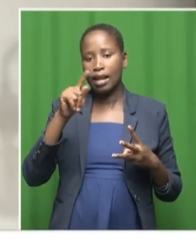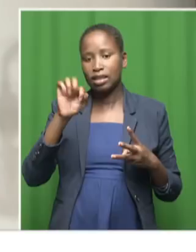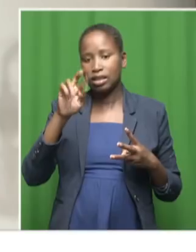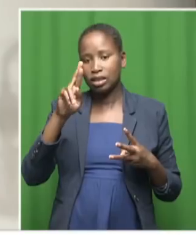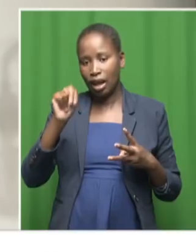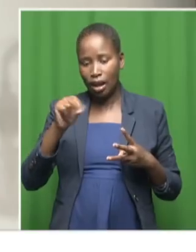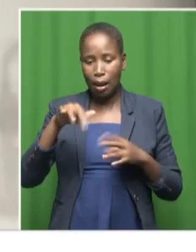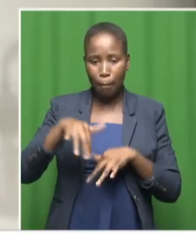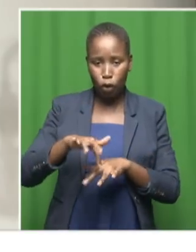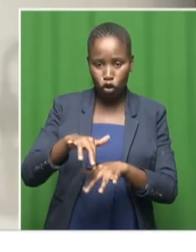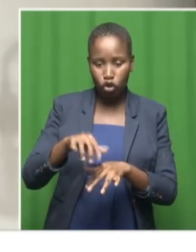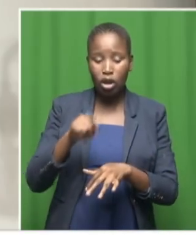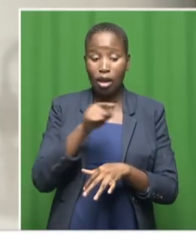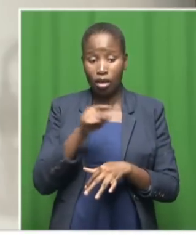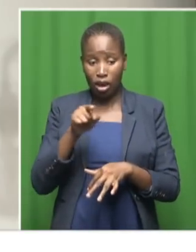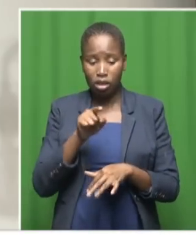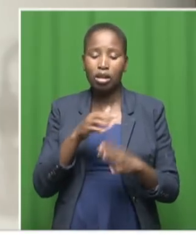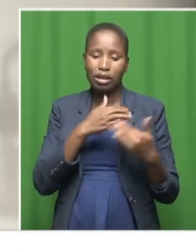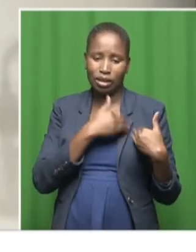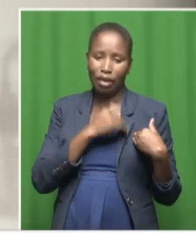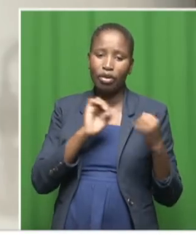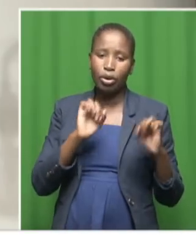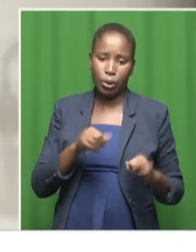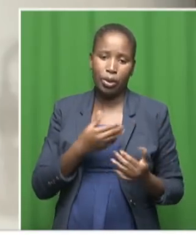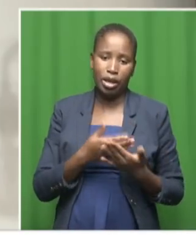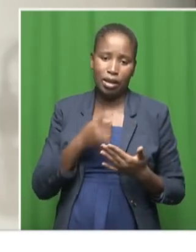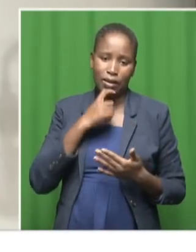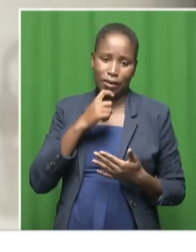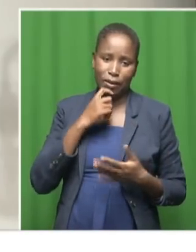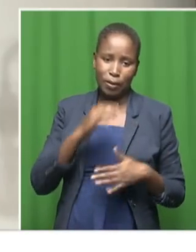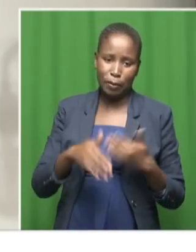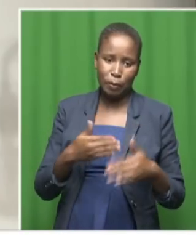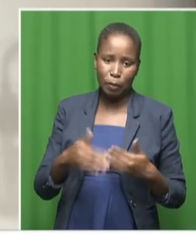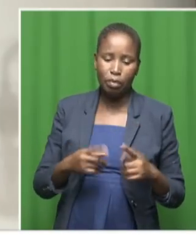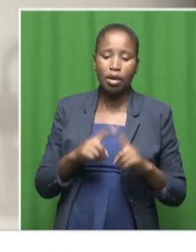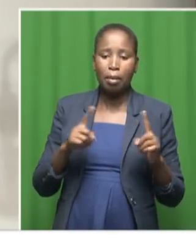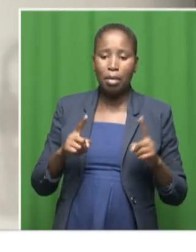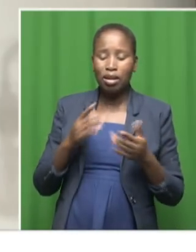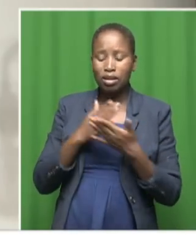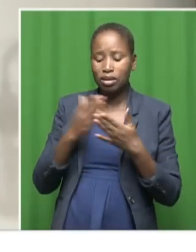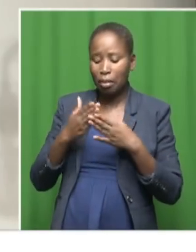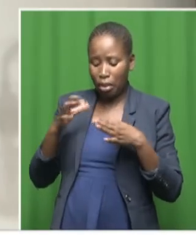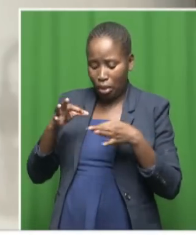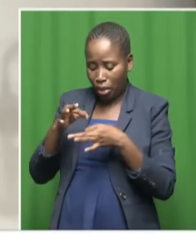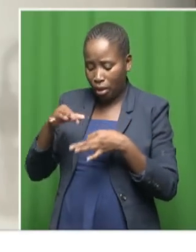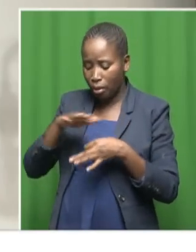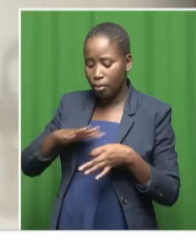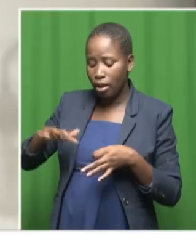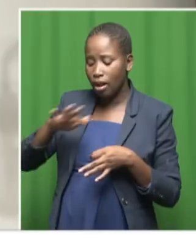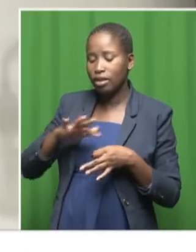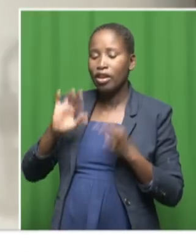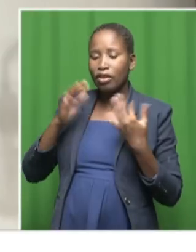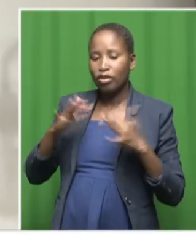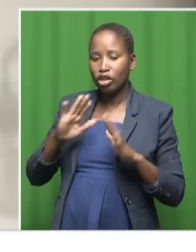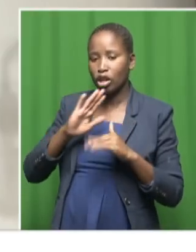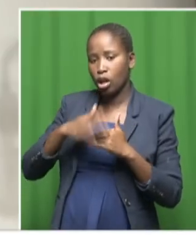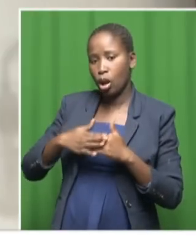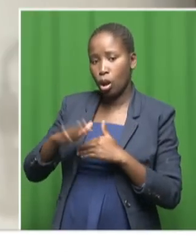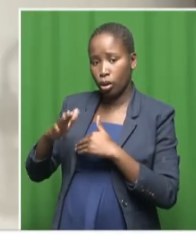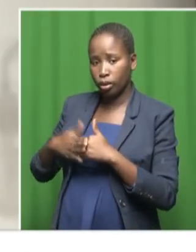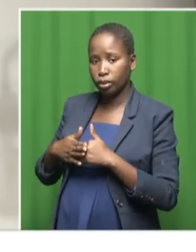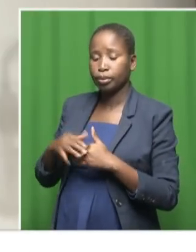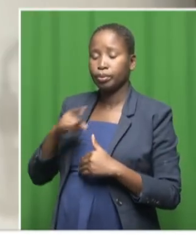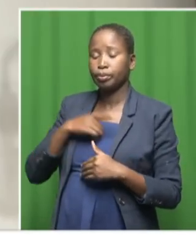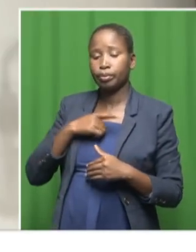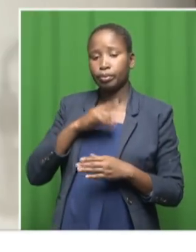and safe for people to use. So certain small sections of the beach have been closed as a response, as part